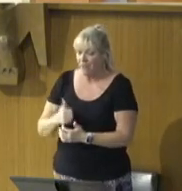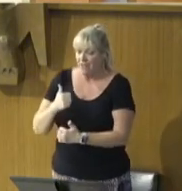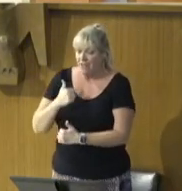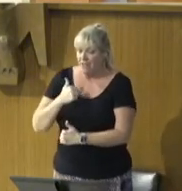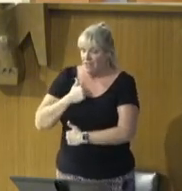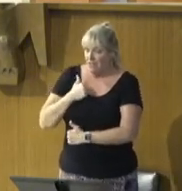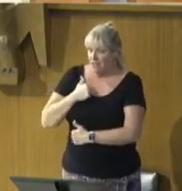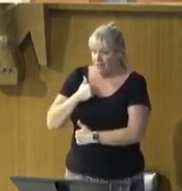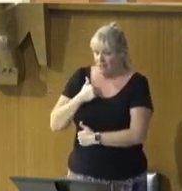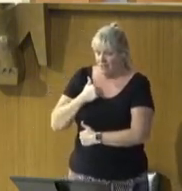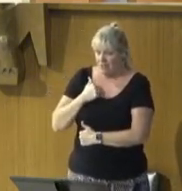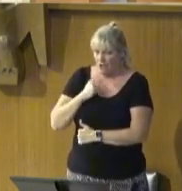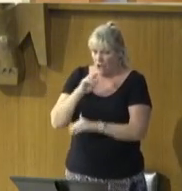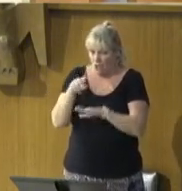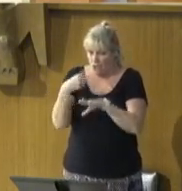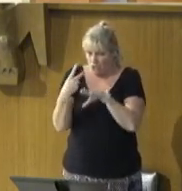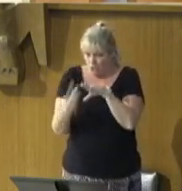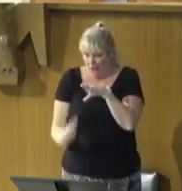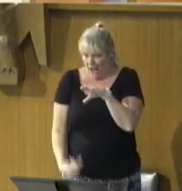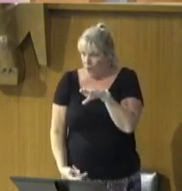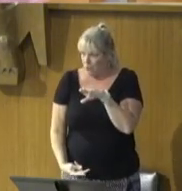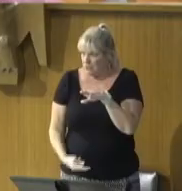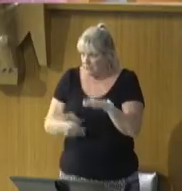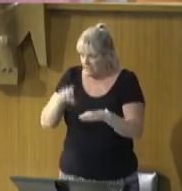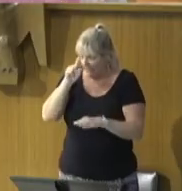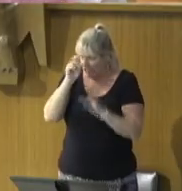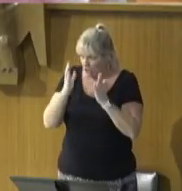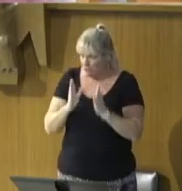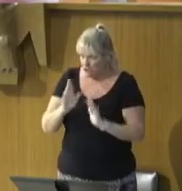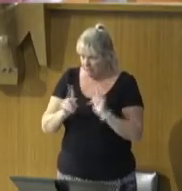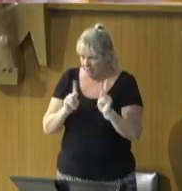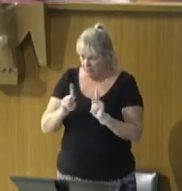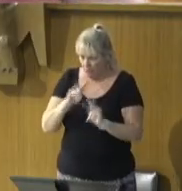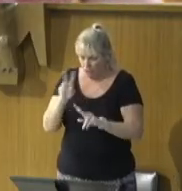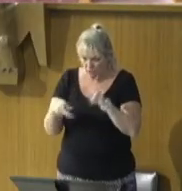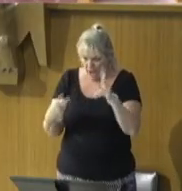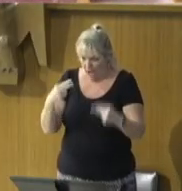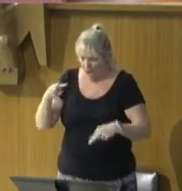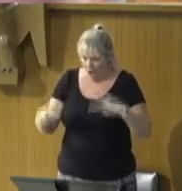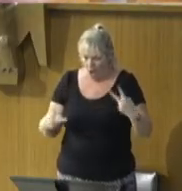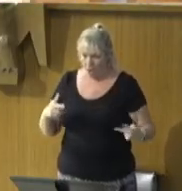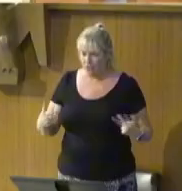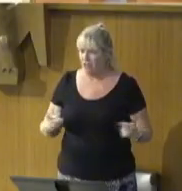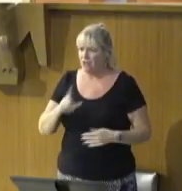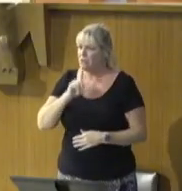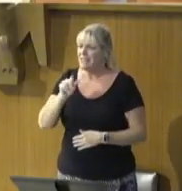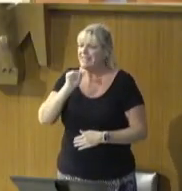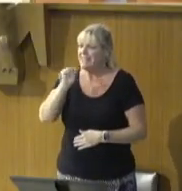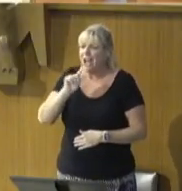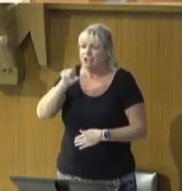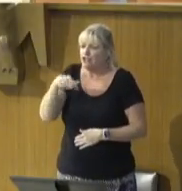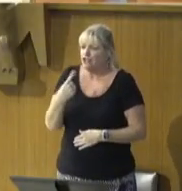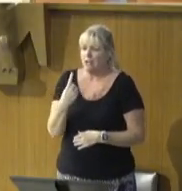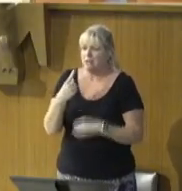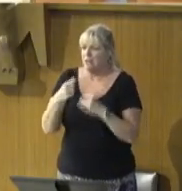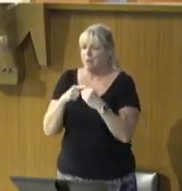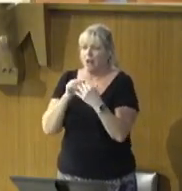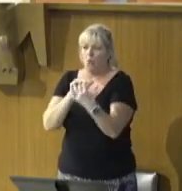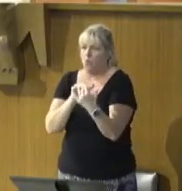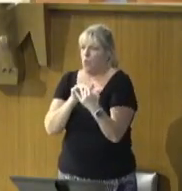our scripture is about so much more than the tribal warfare of Israelites versus Egyptians.